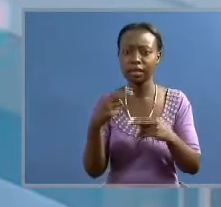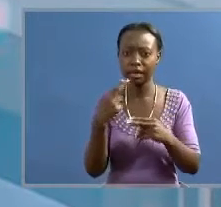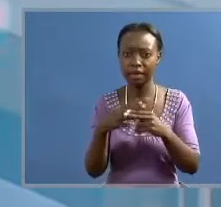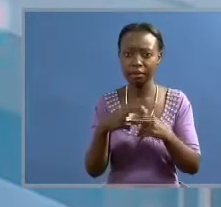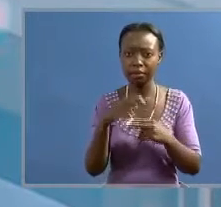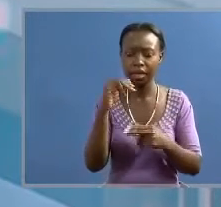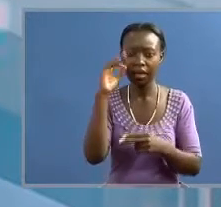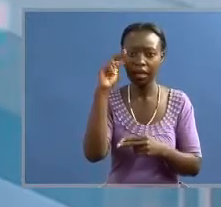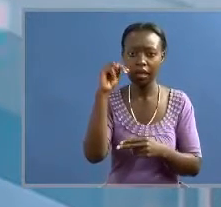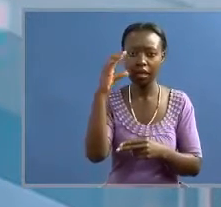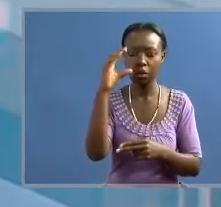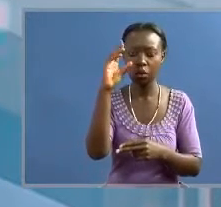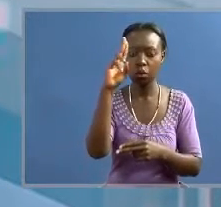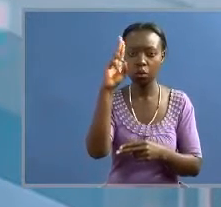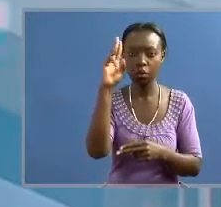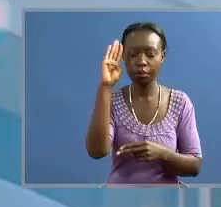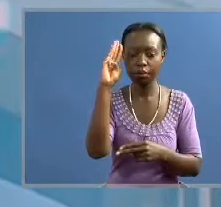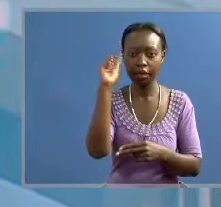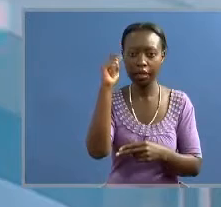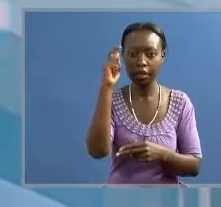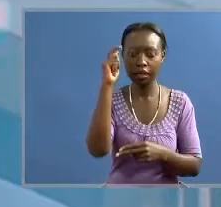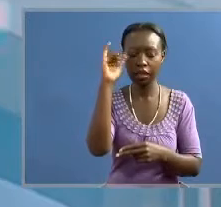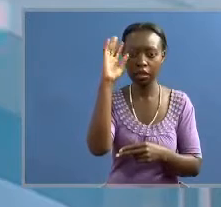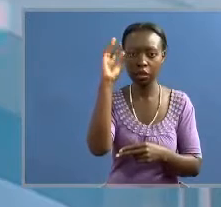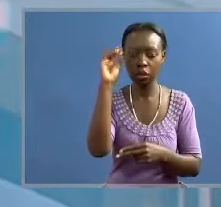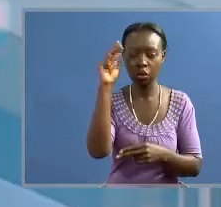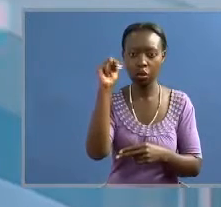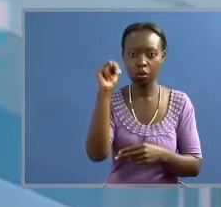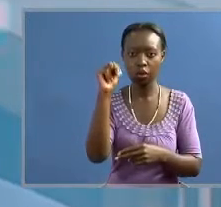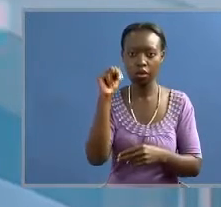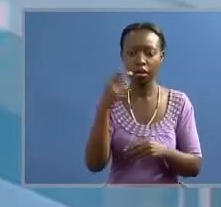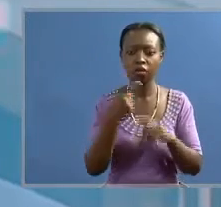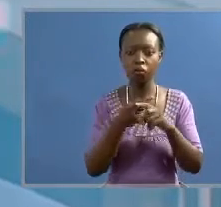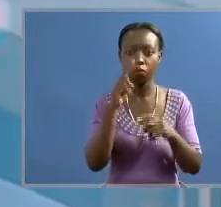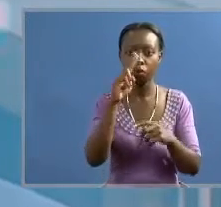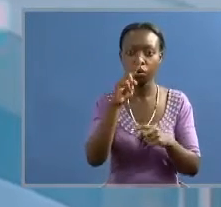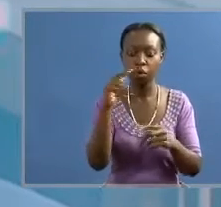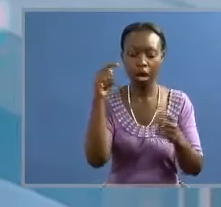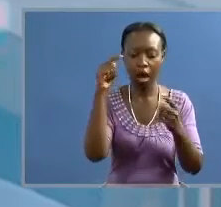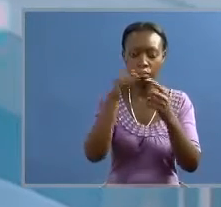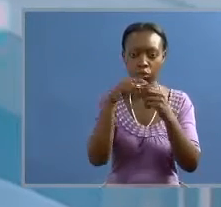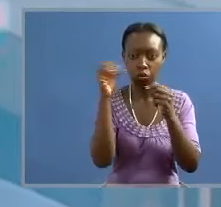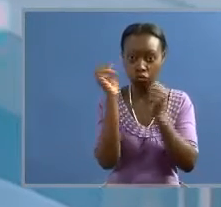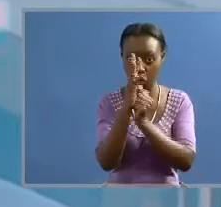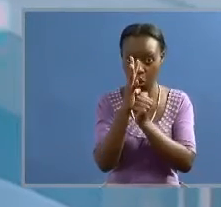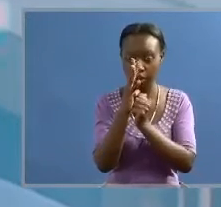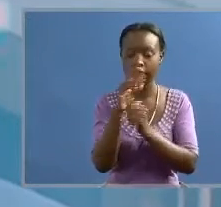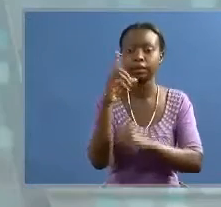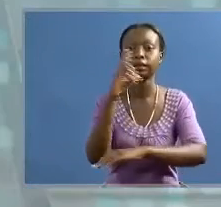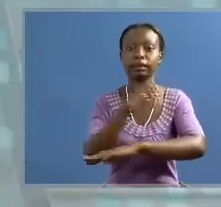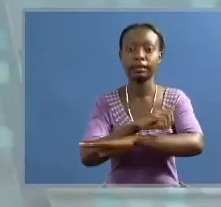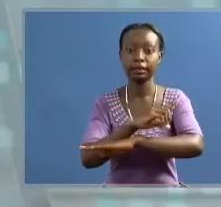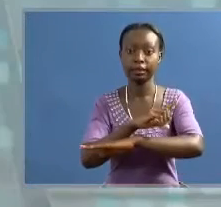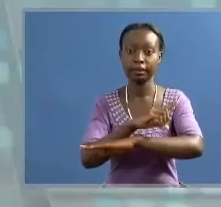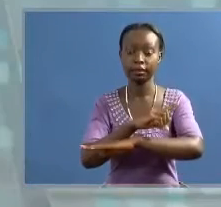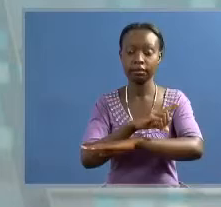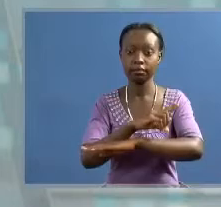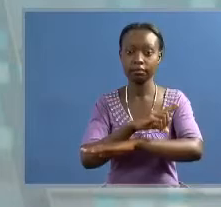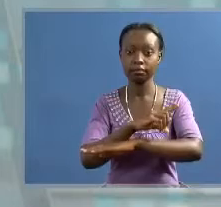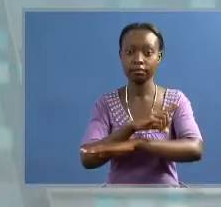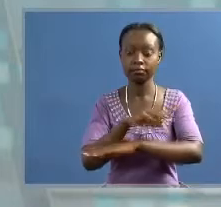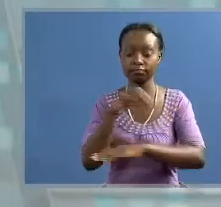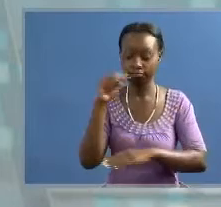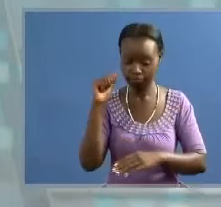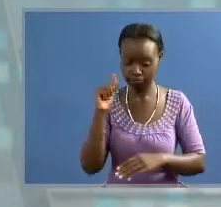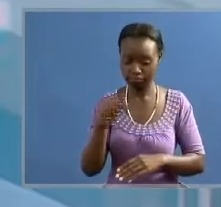Yes. We have said that that can range from 2 days to 14 days. Right. So for the some period people, for self-quarantine.